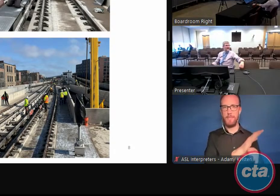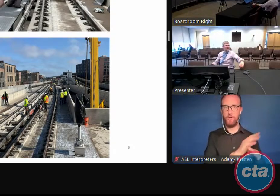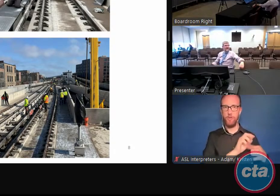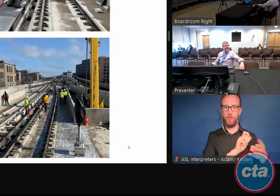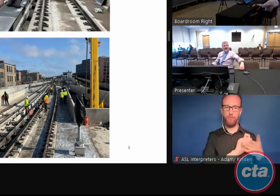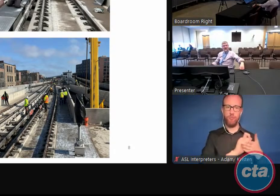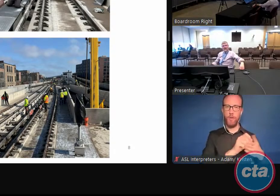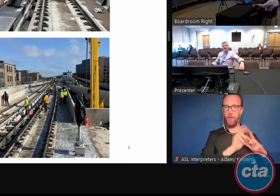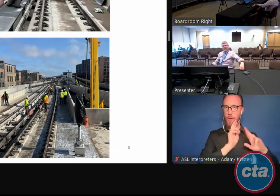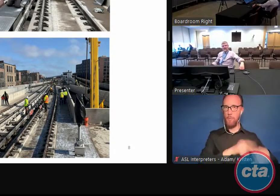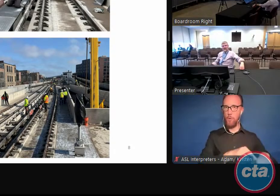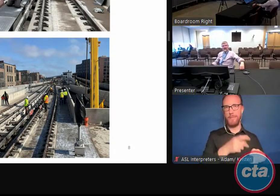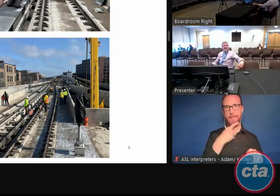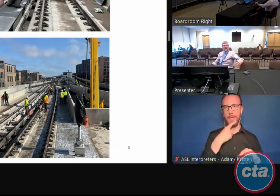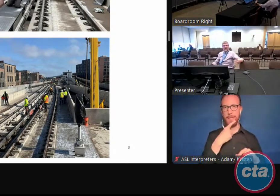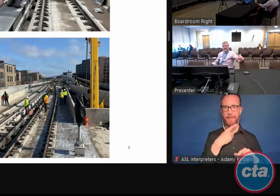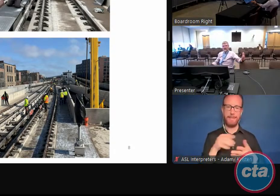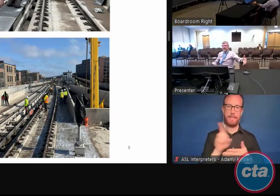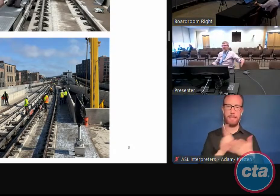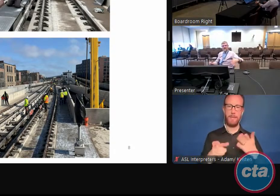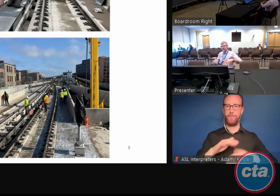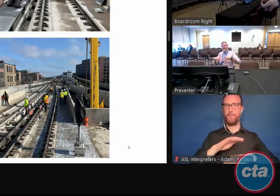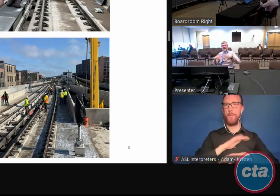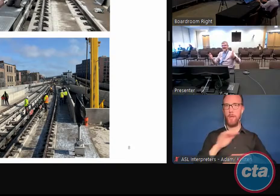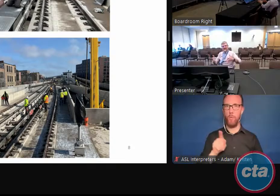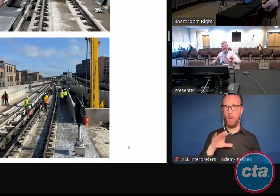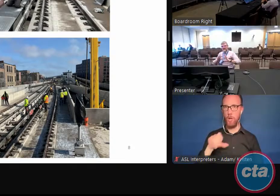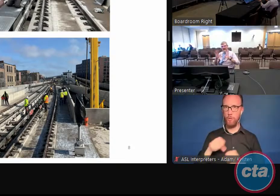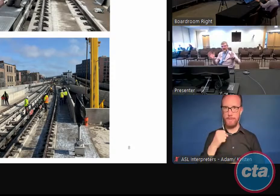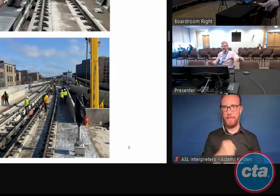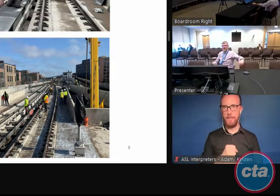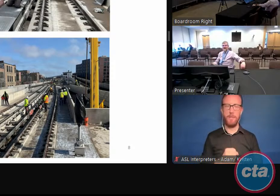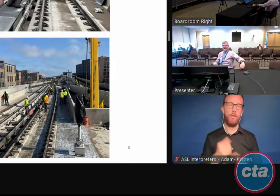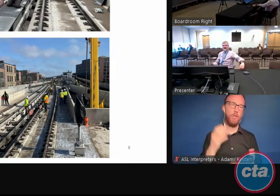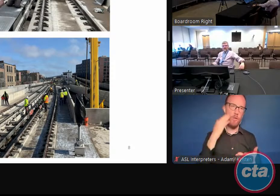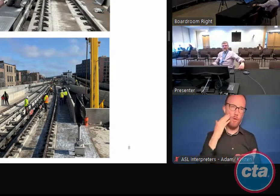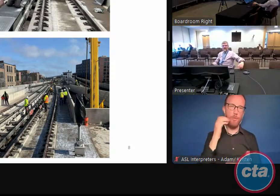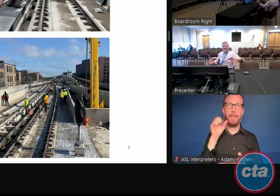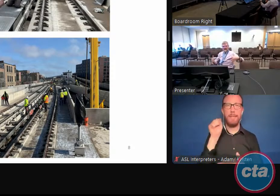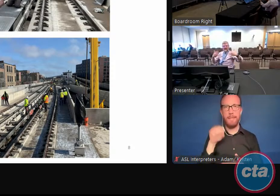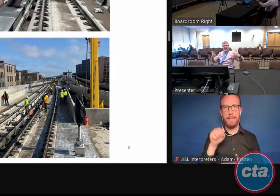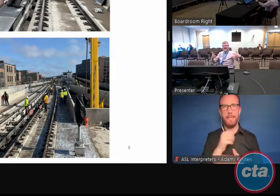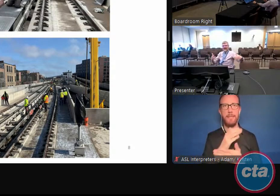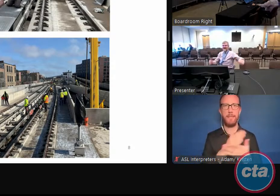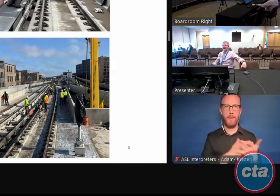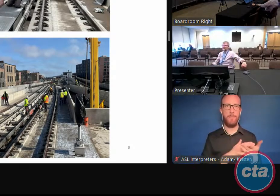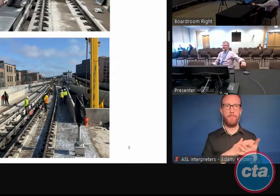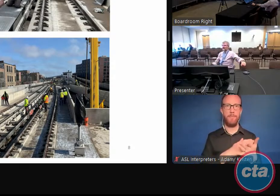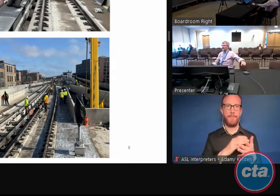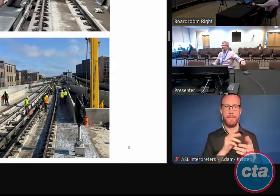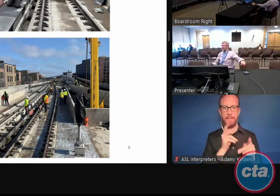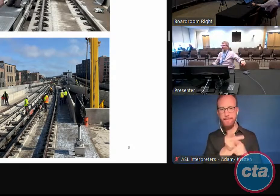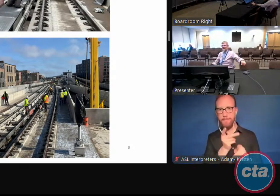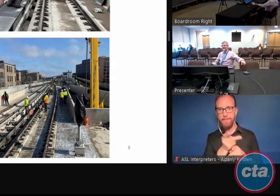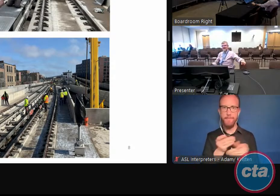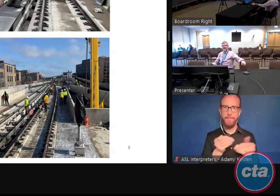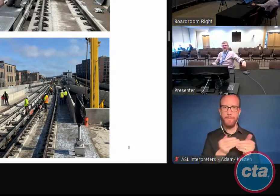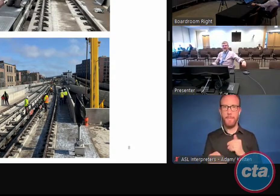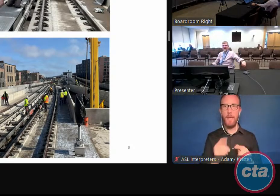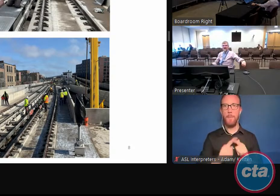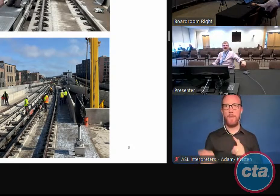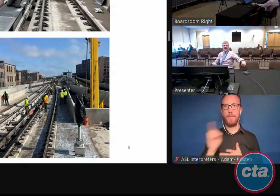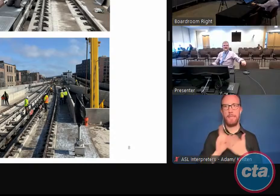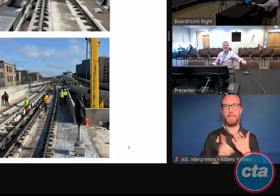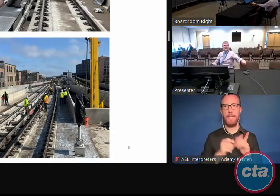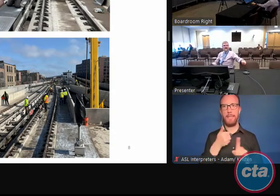life. Without, routine maintenance, right, clearly, but like that the design concept can be last for 100 years,